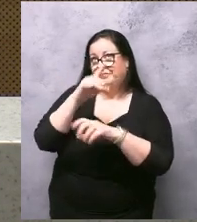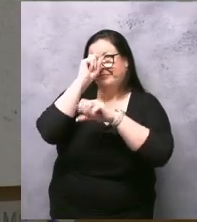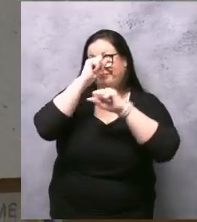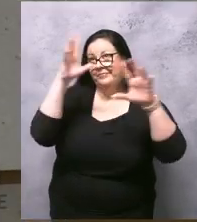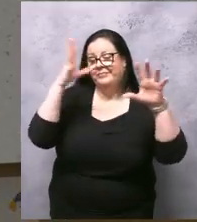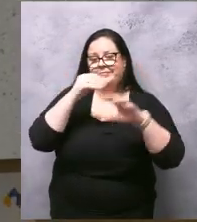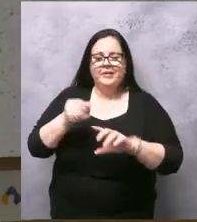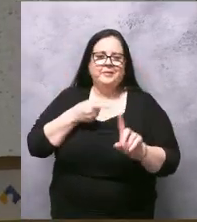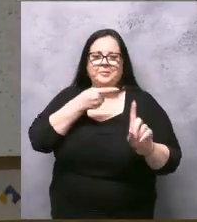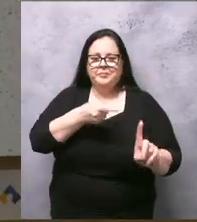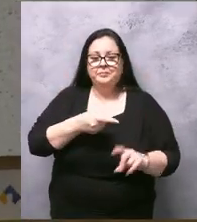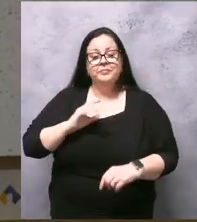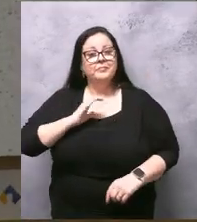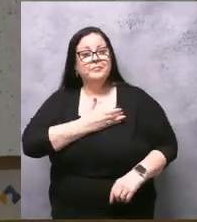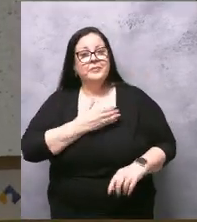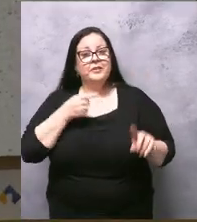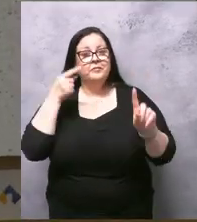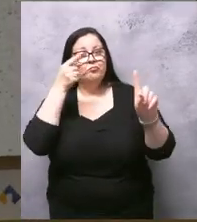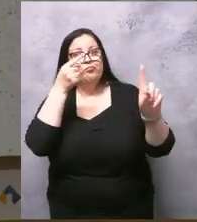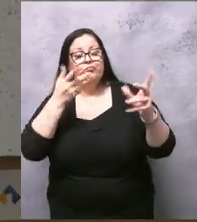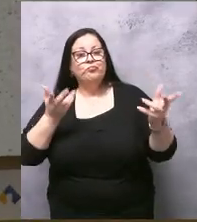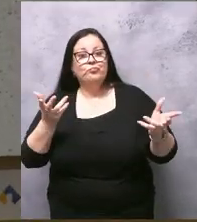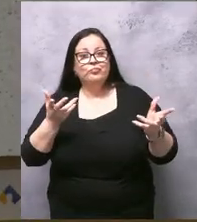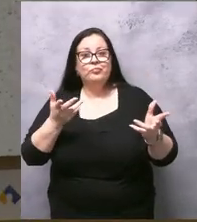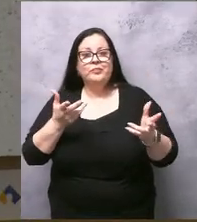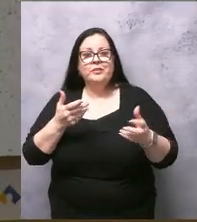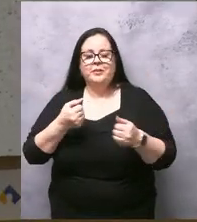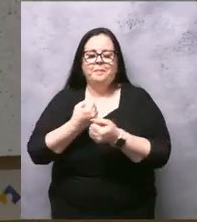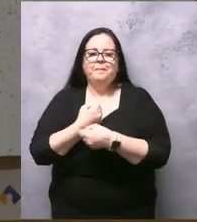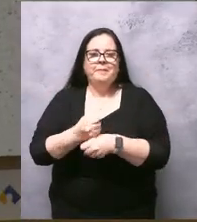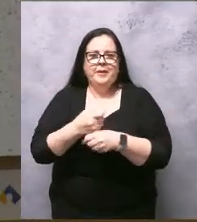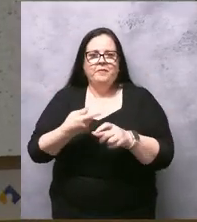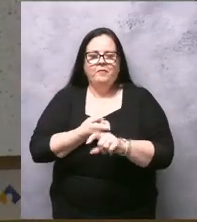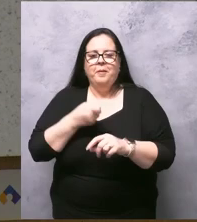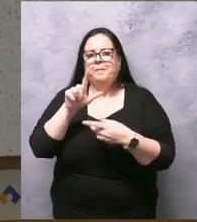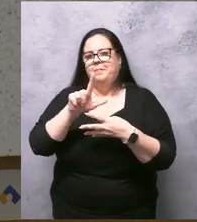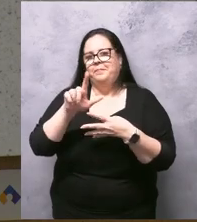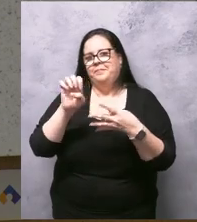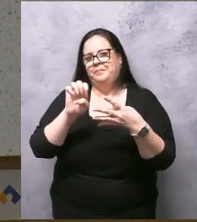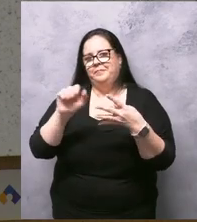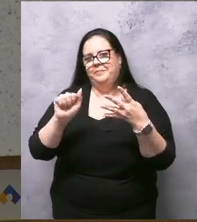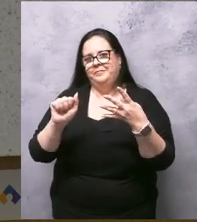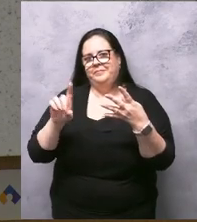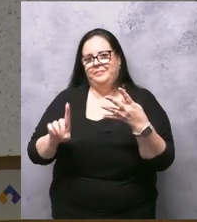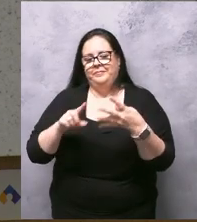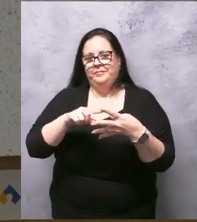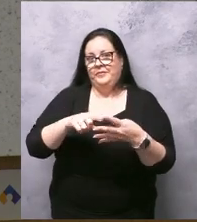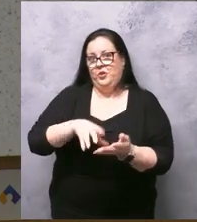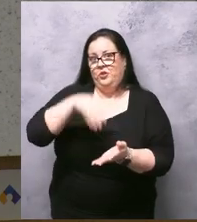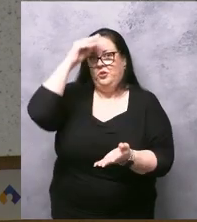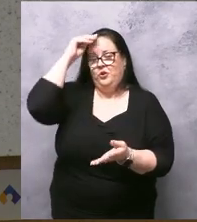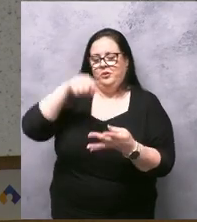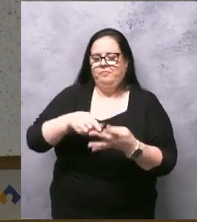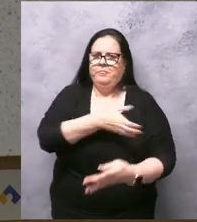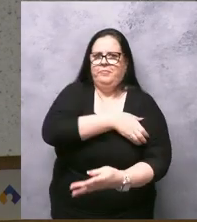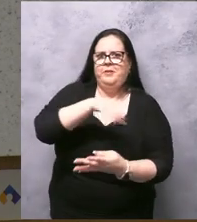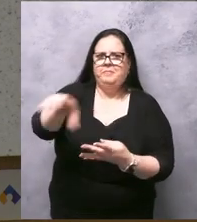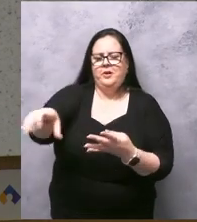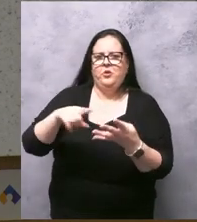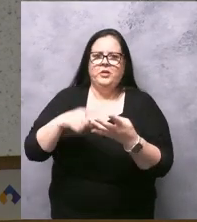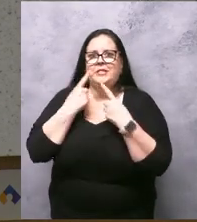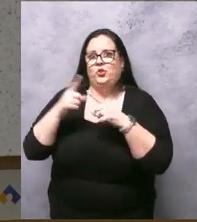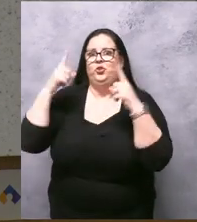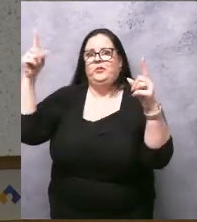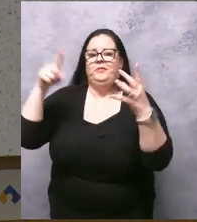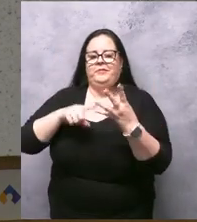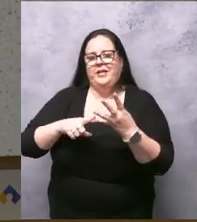Our vision at CFISD is formed from the acronym LEAD, to learn, empower, achieve, dream,